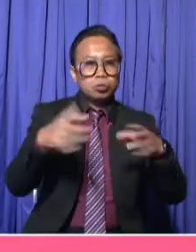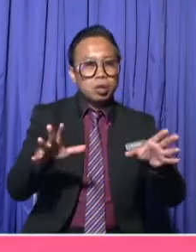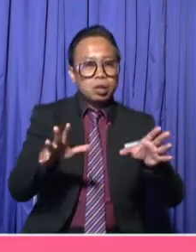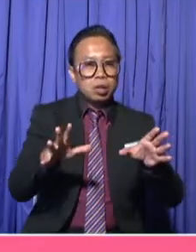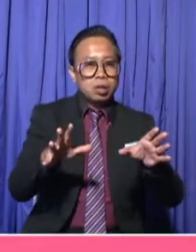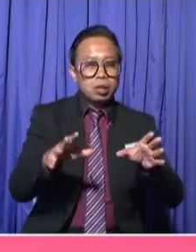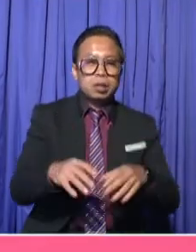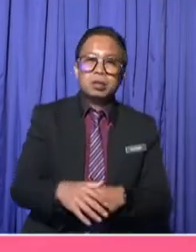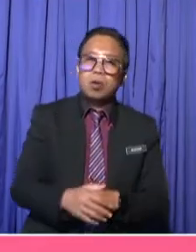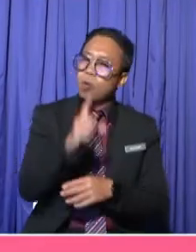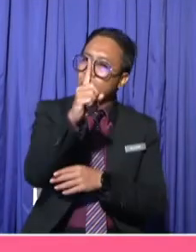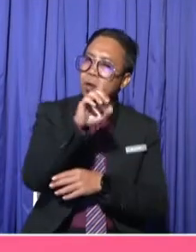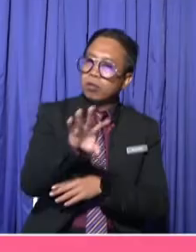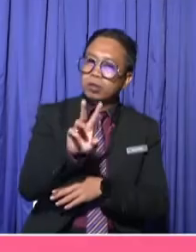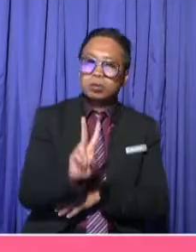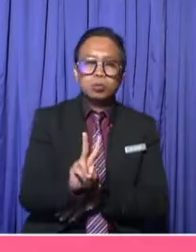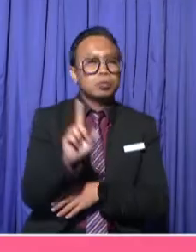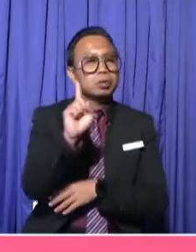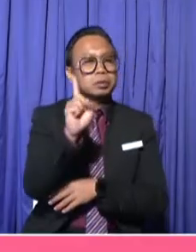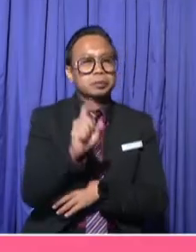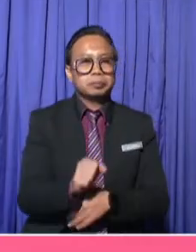considered as 1/2?